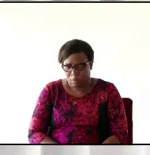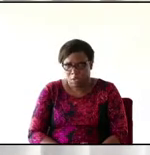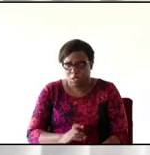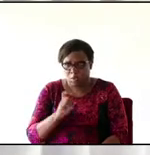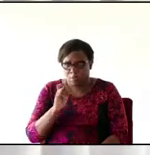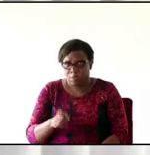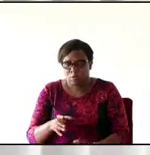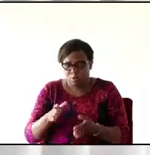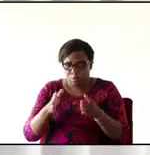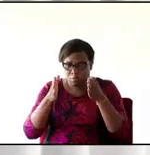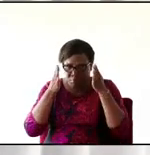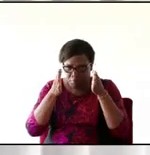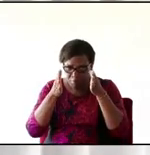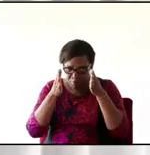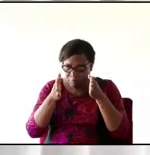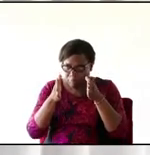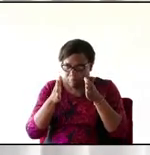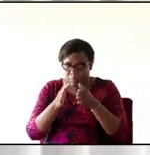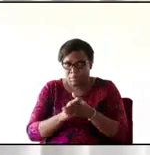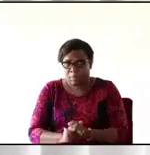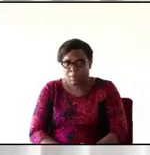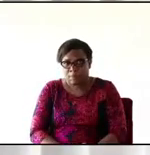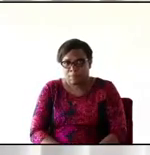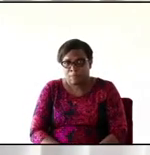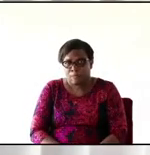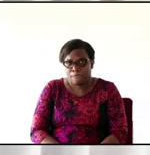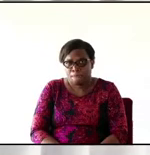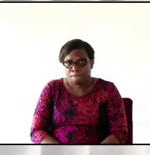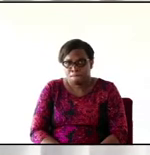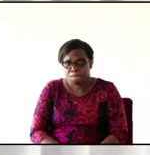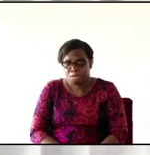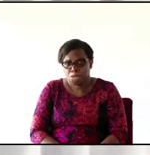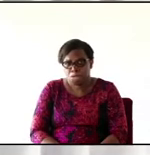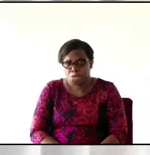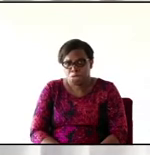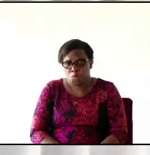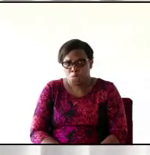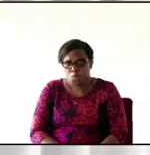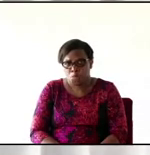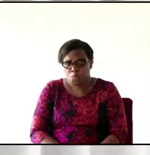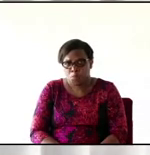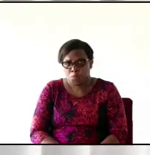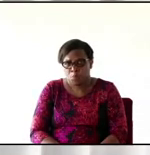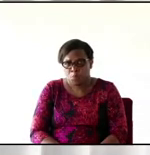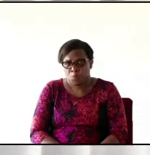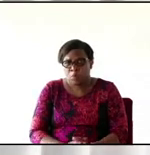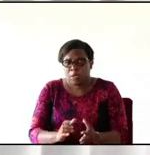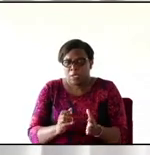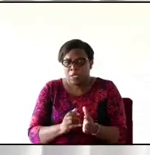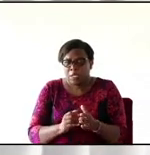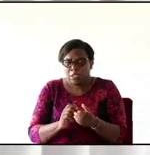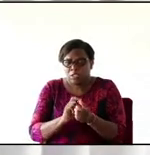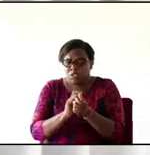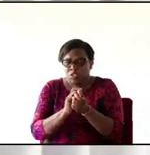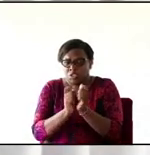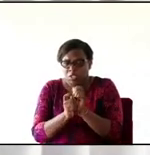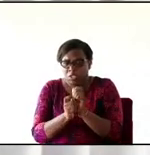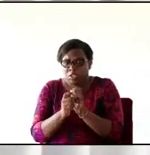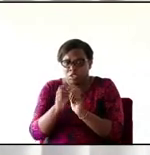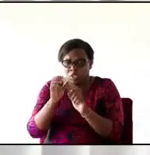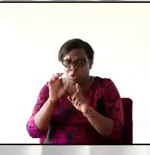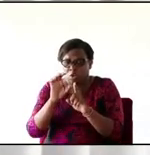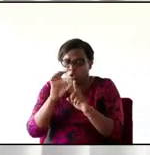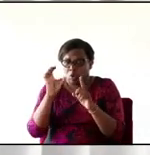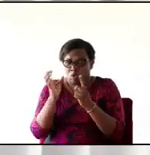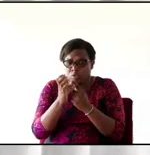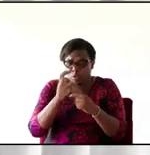demands commitment. It demands commitment because it is breaching cultural norms and it is